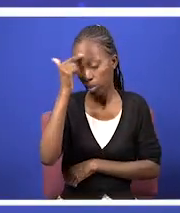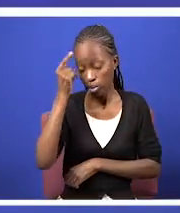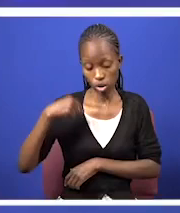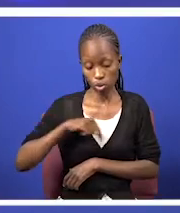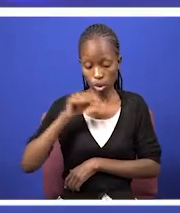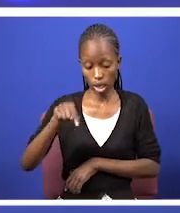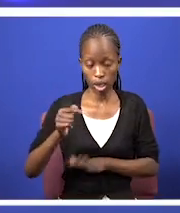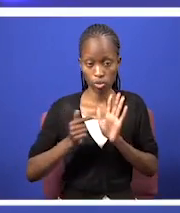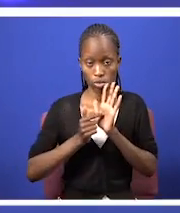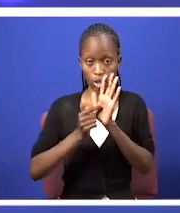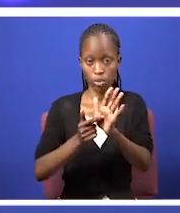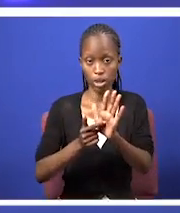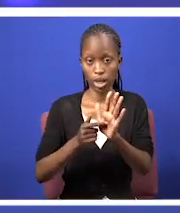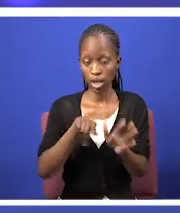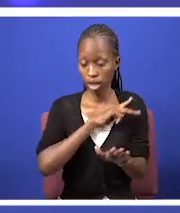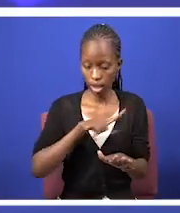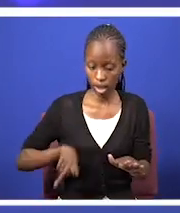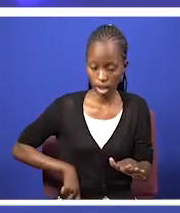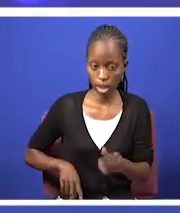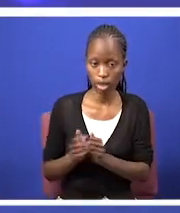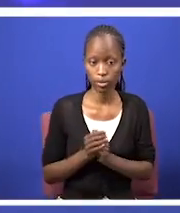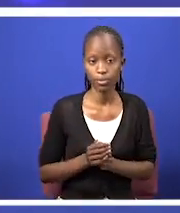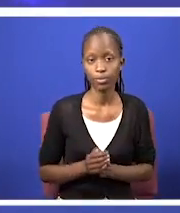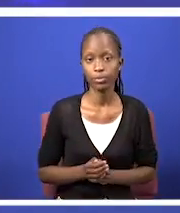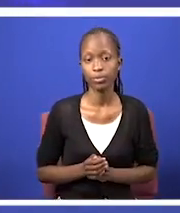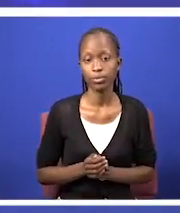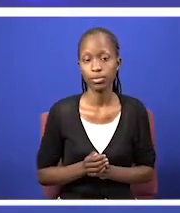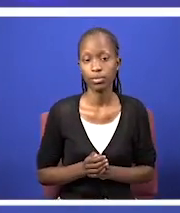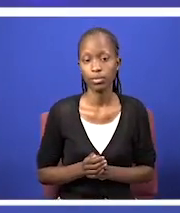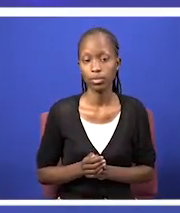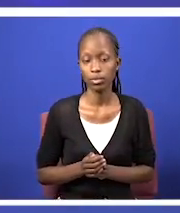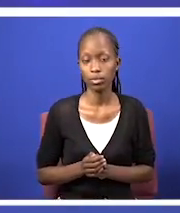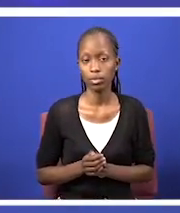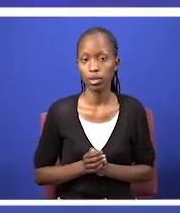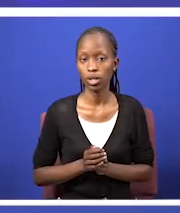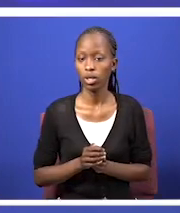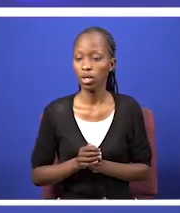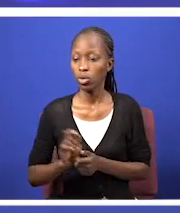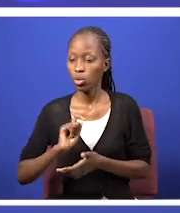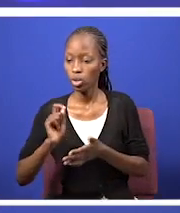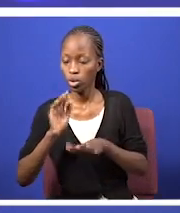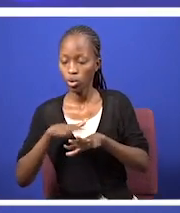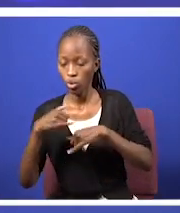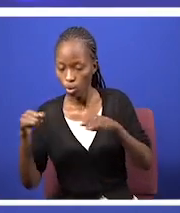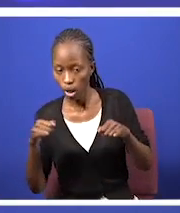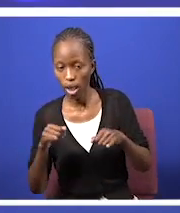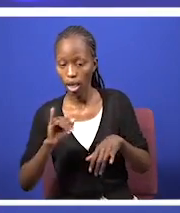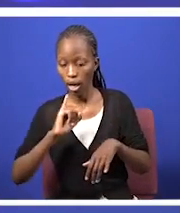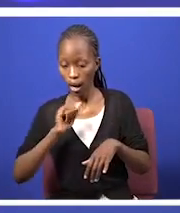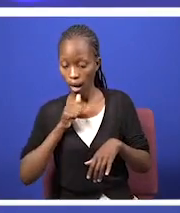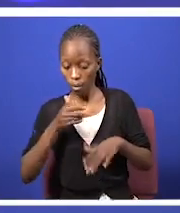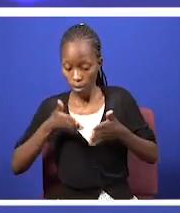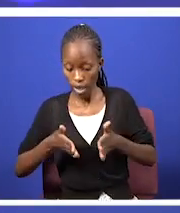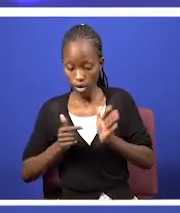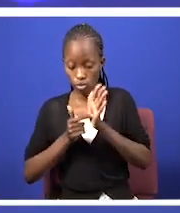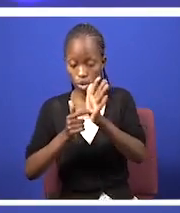Because we are here to represent the King. You can put that in the chat. I am here to represent the King of Kings,